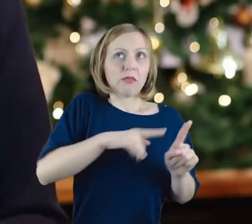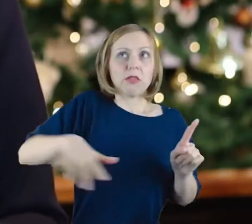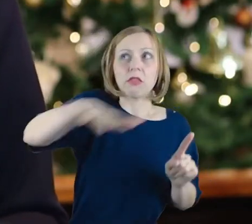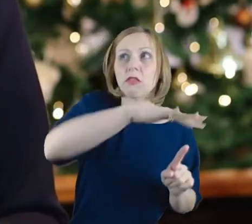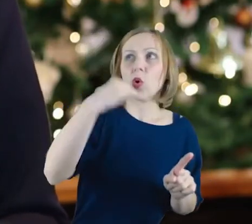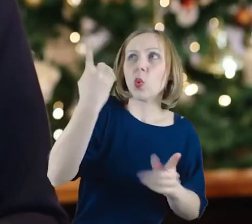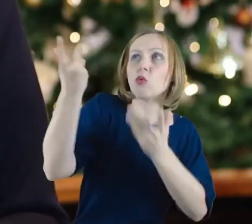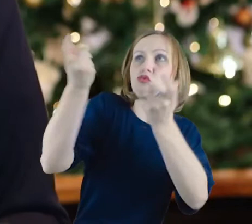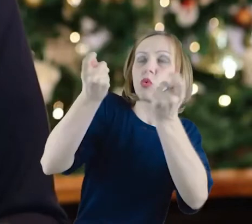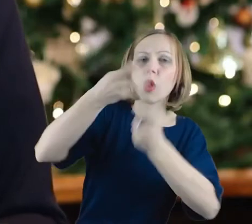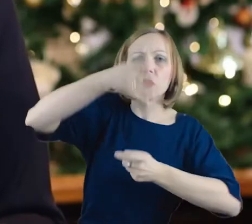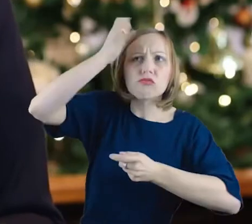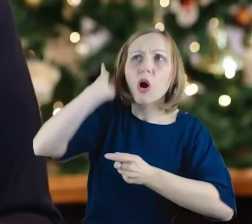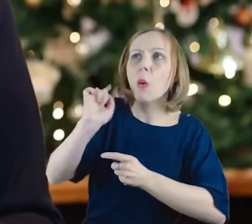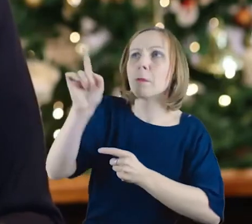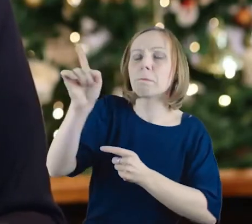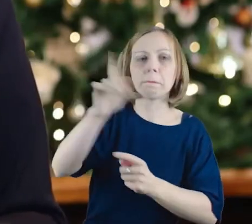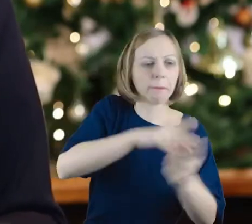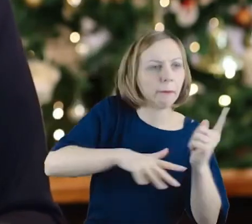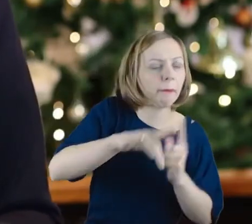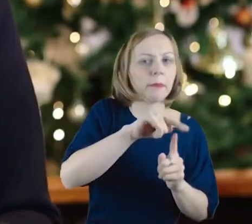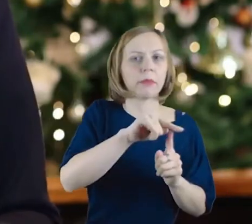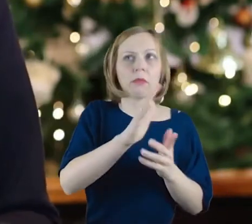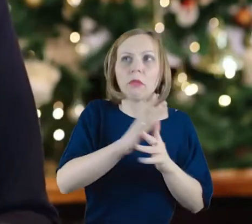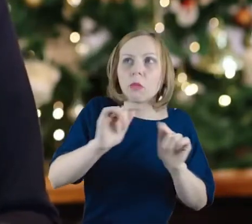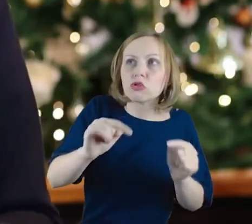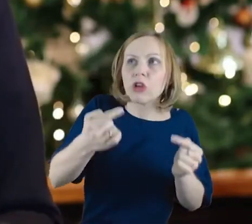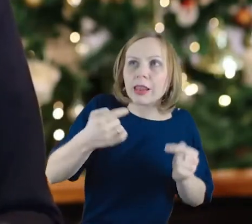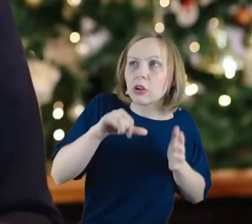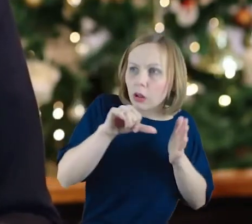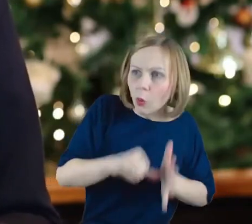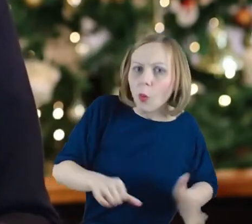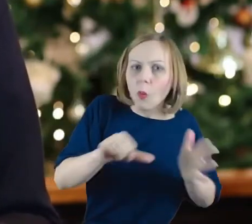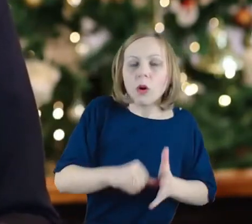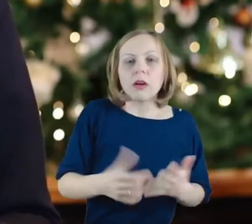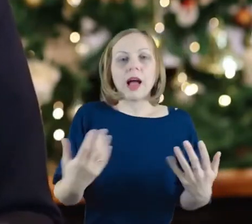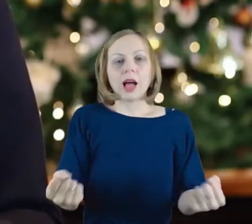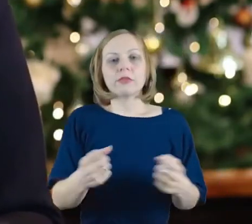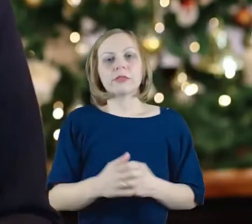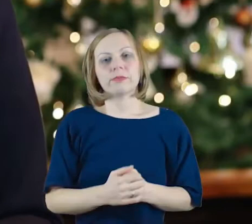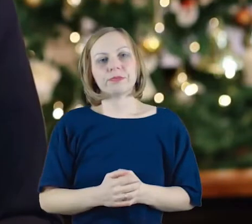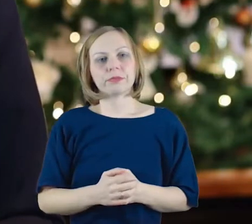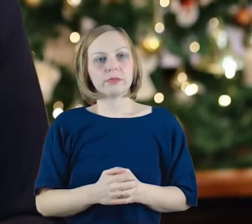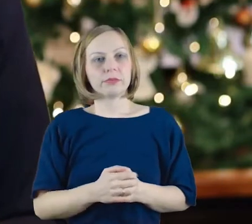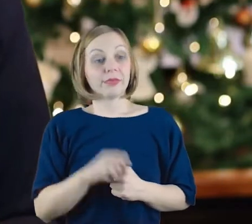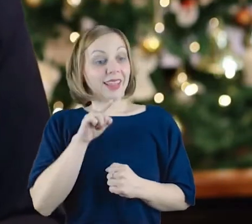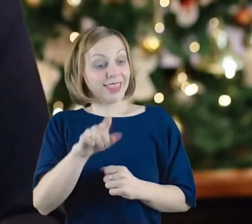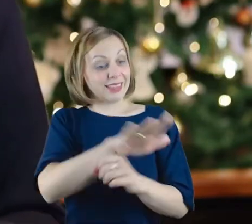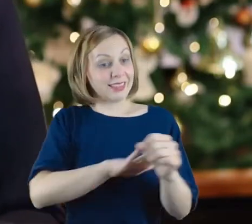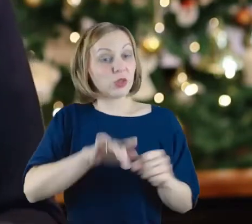Roman Empire in an occupied country, and with all the challenges that that presented. And it's into